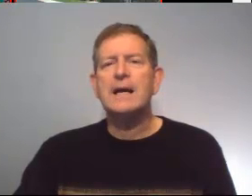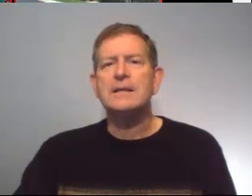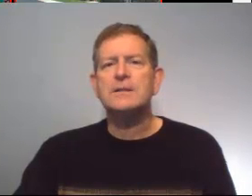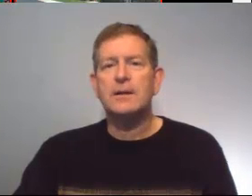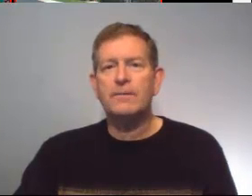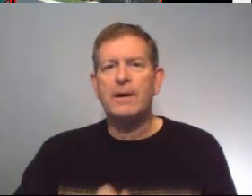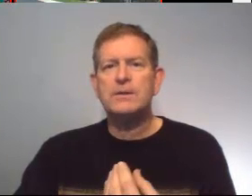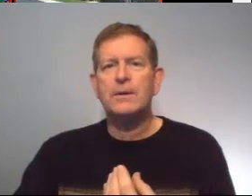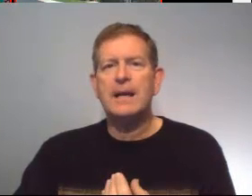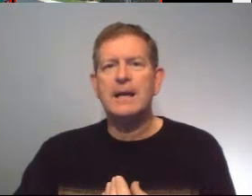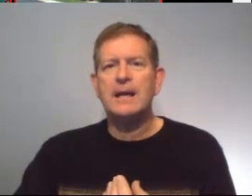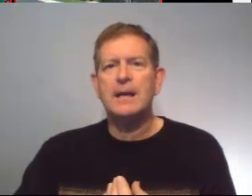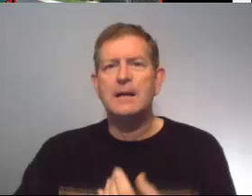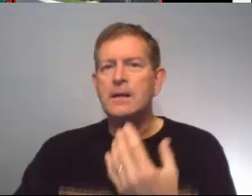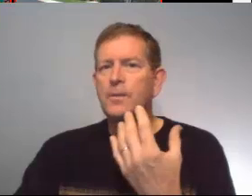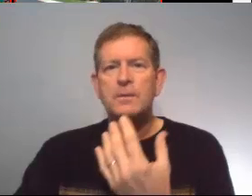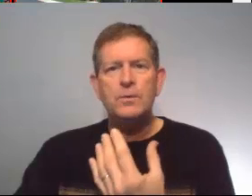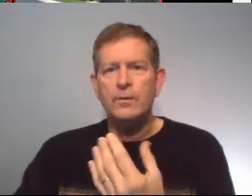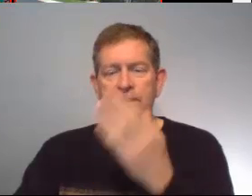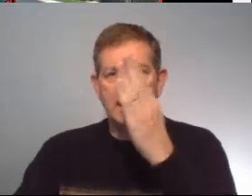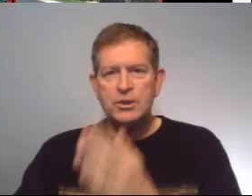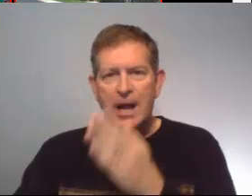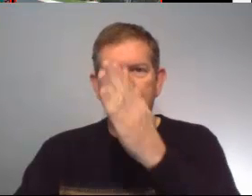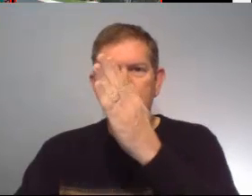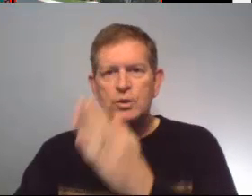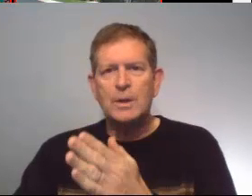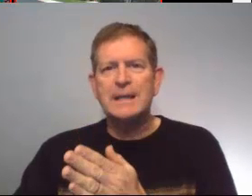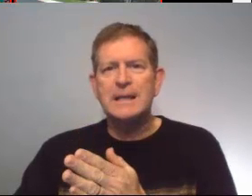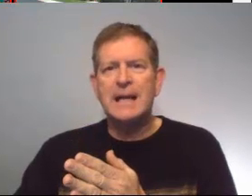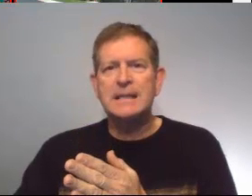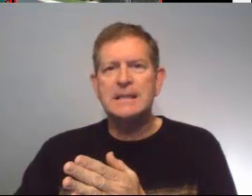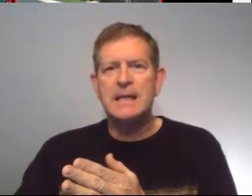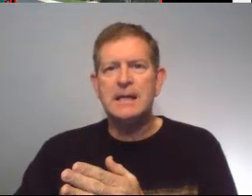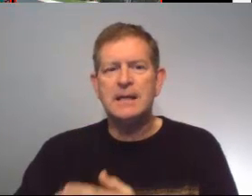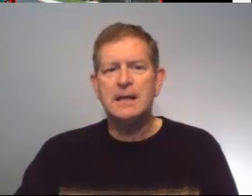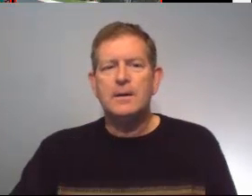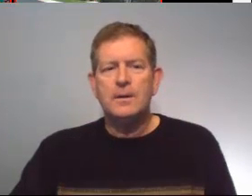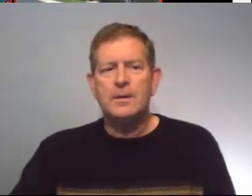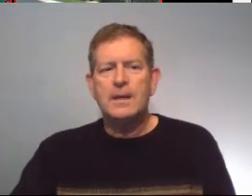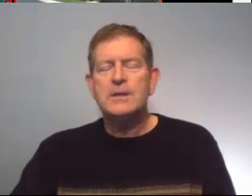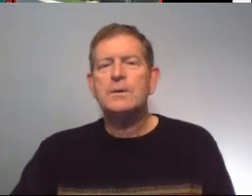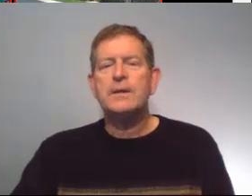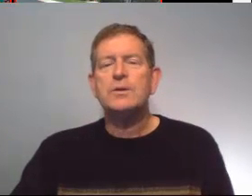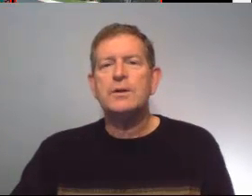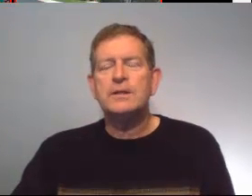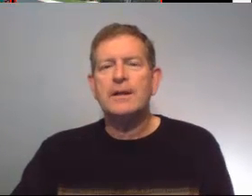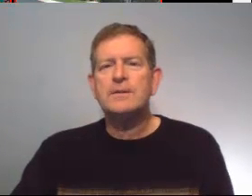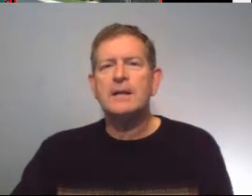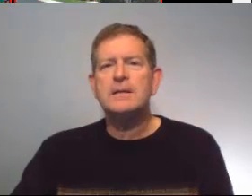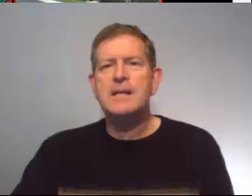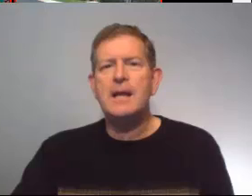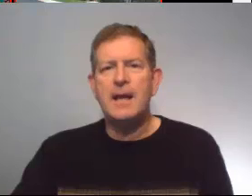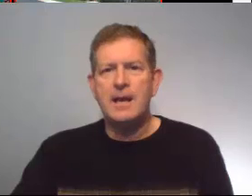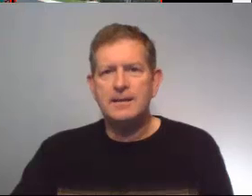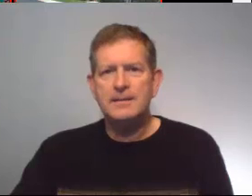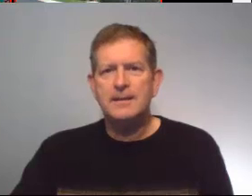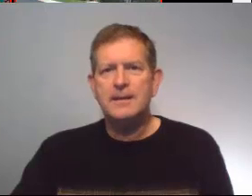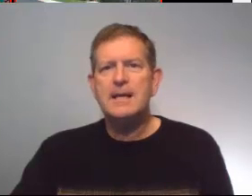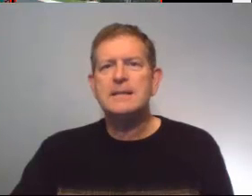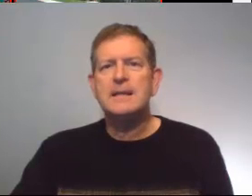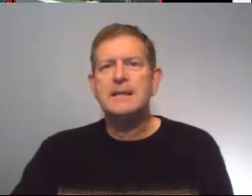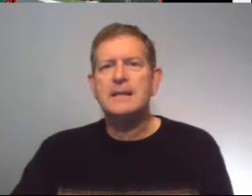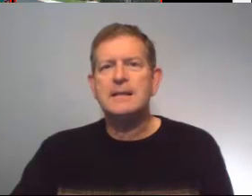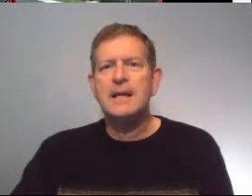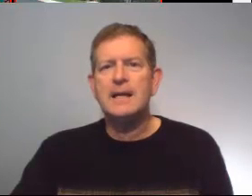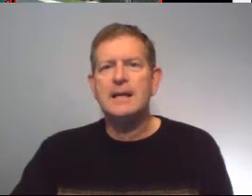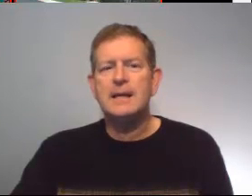Once I start the vowel sound e, nothing moves, and I chop it short. La tele. Okay, so this, instead of saying tele,